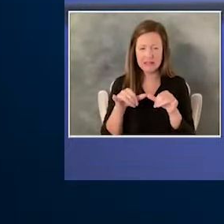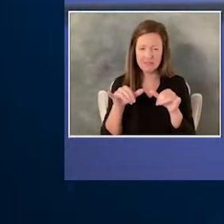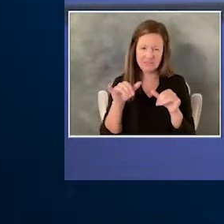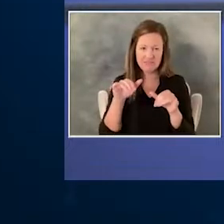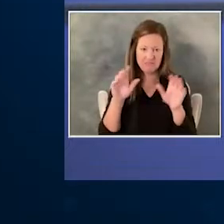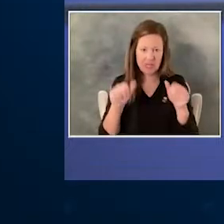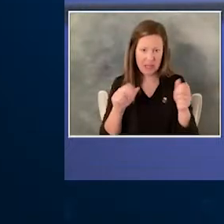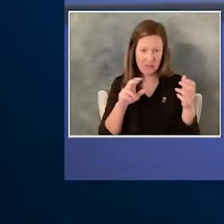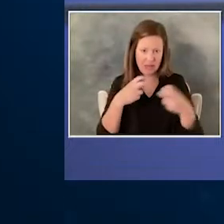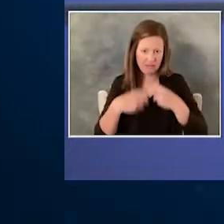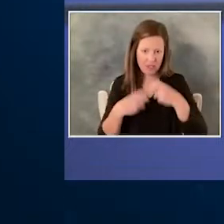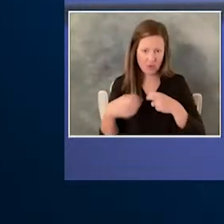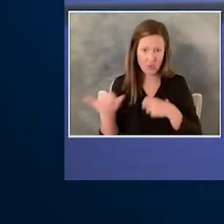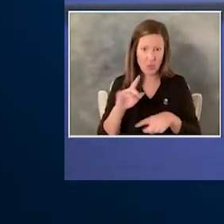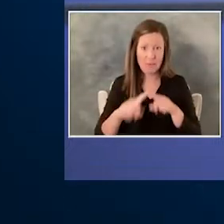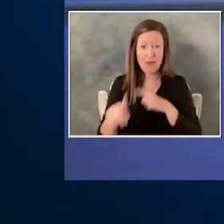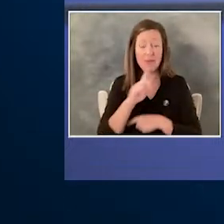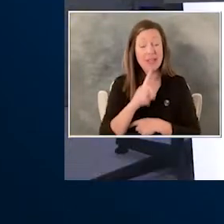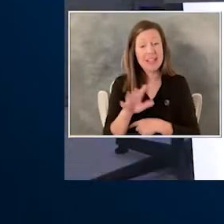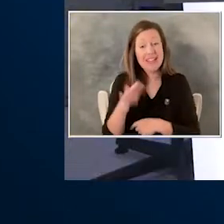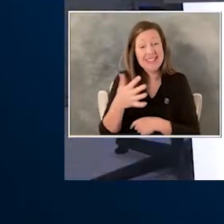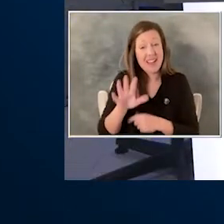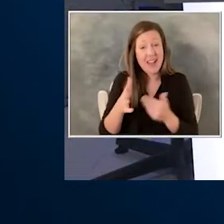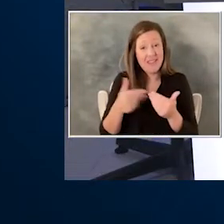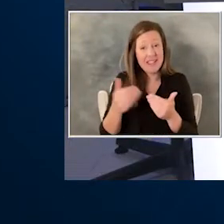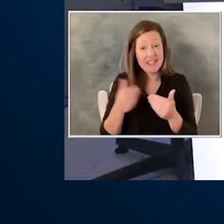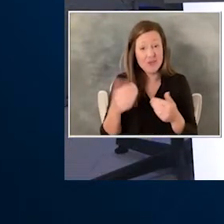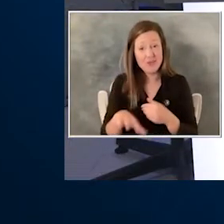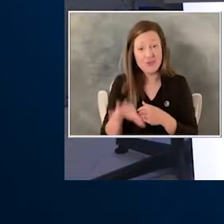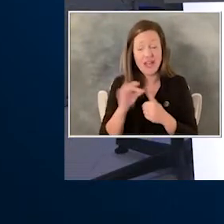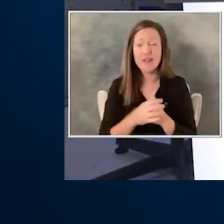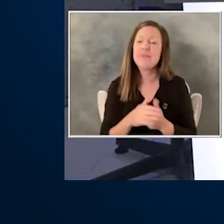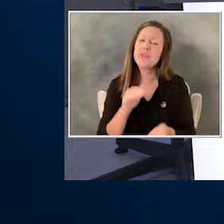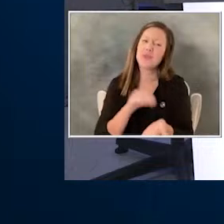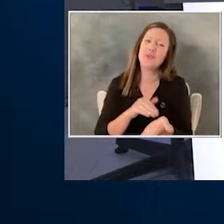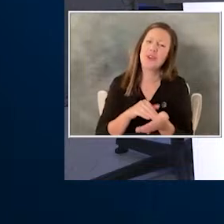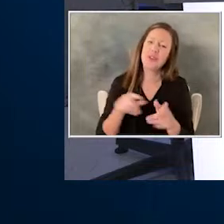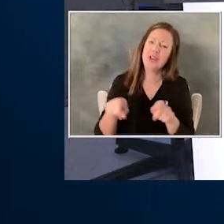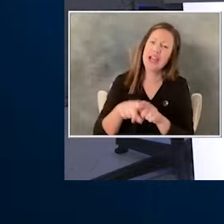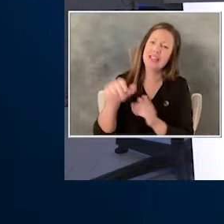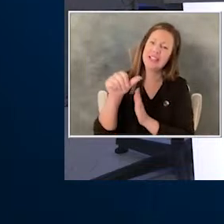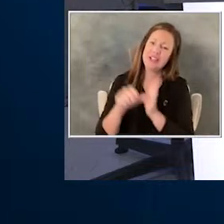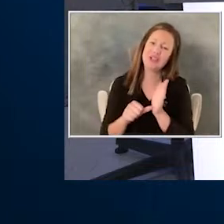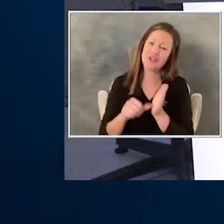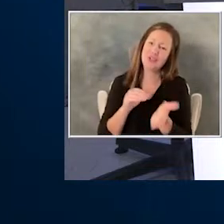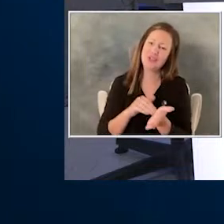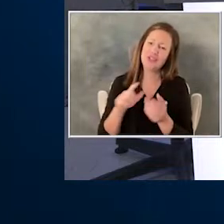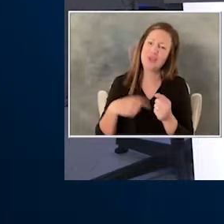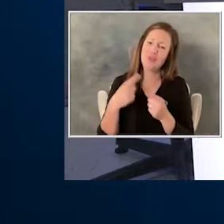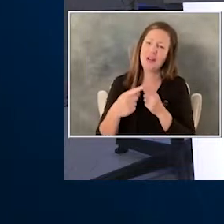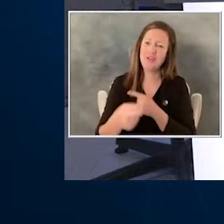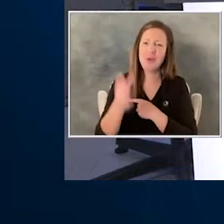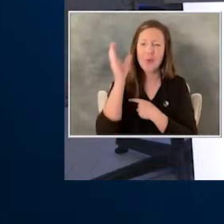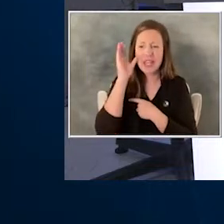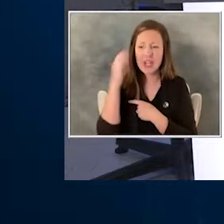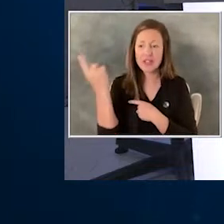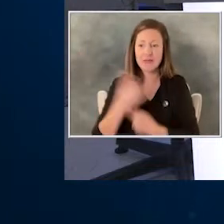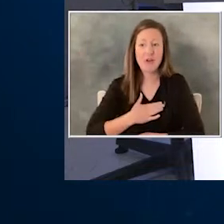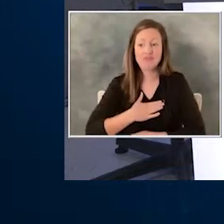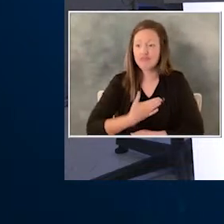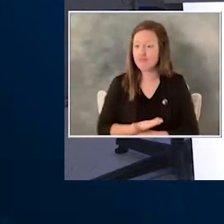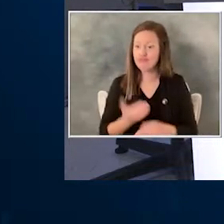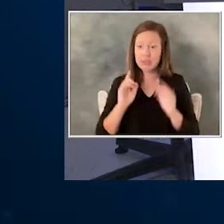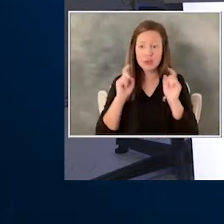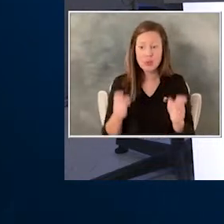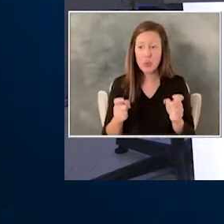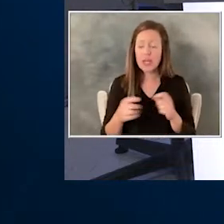it's not really as hard as people think it is. Dr. Schmidt, as the surgeon, When you hear there's an altruistic donor like Daniel who has